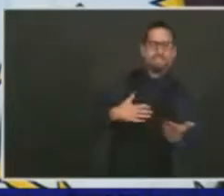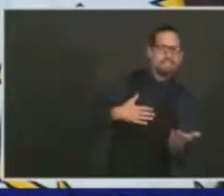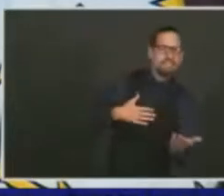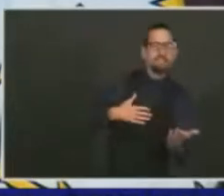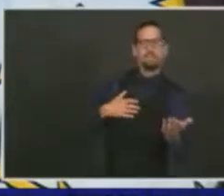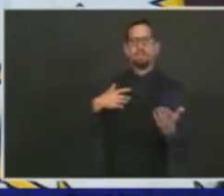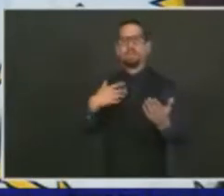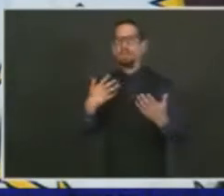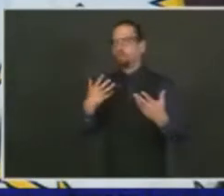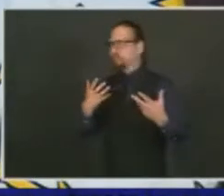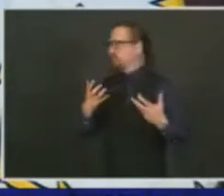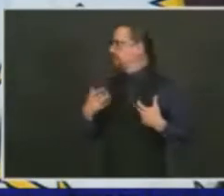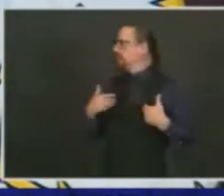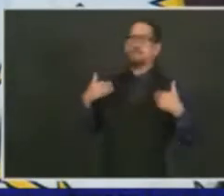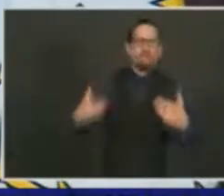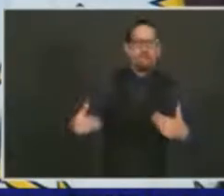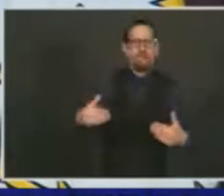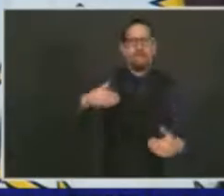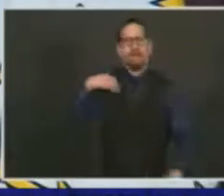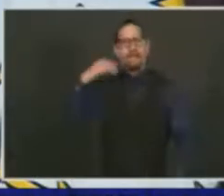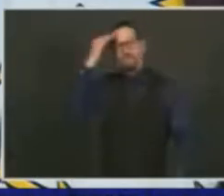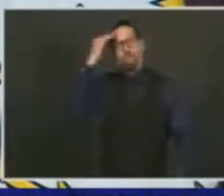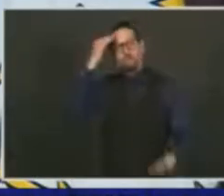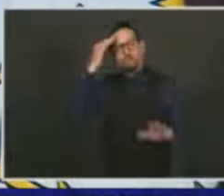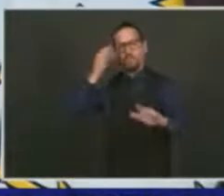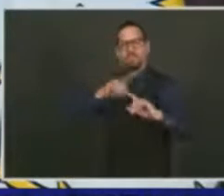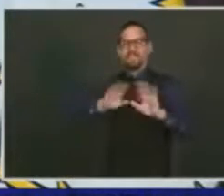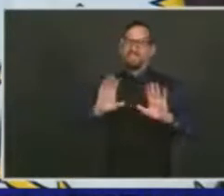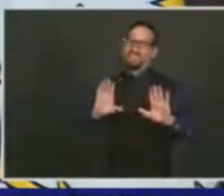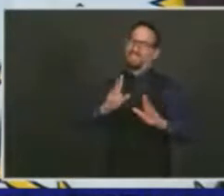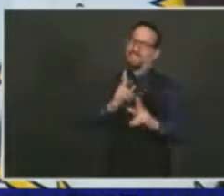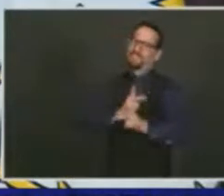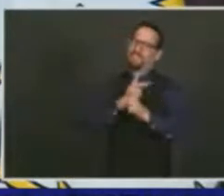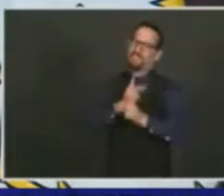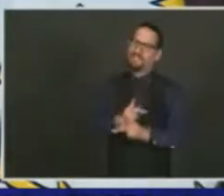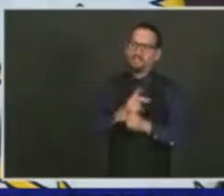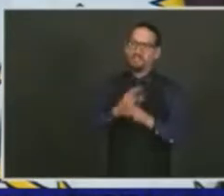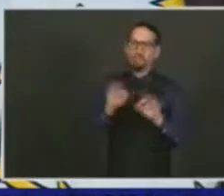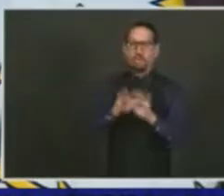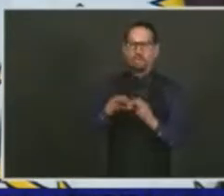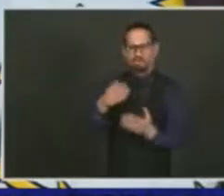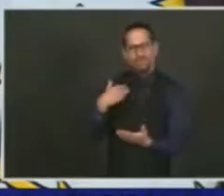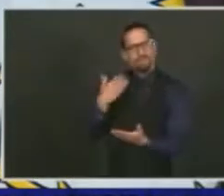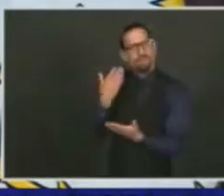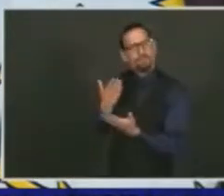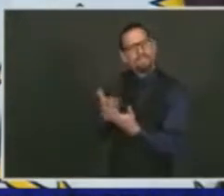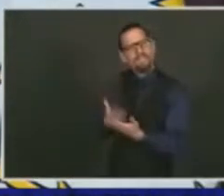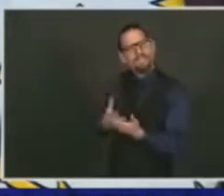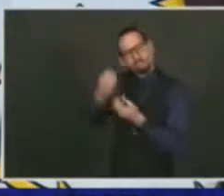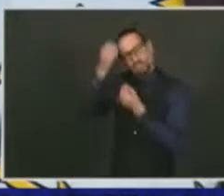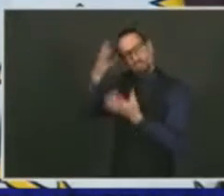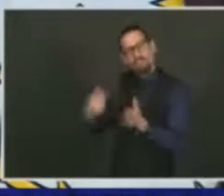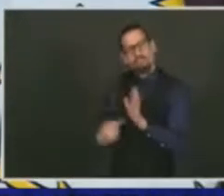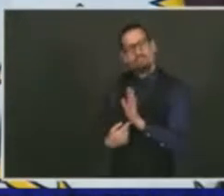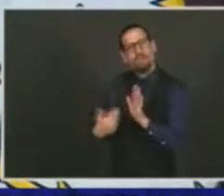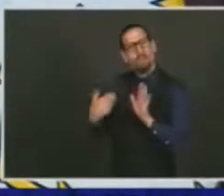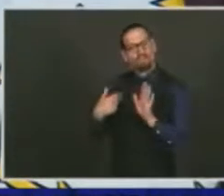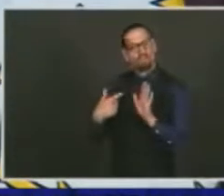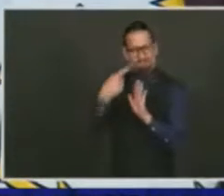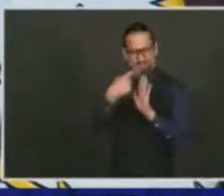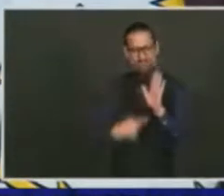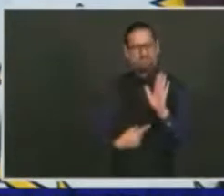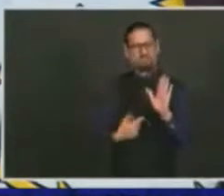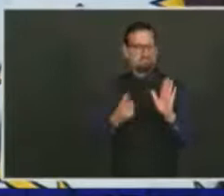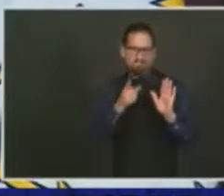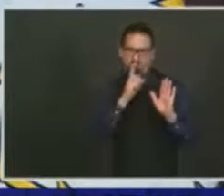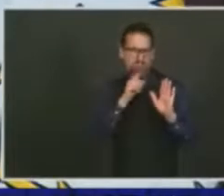go virtual. But if you look at all the facts and the data, there is no reason to believe that that will result in